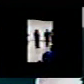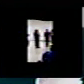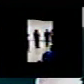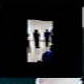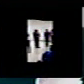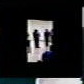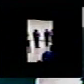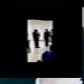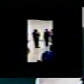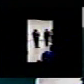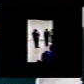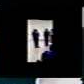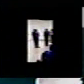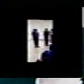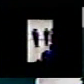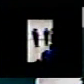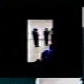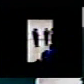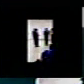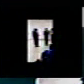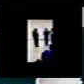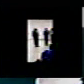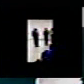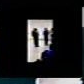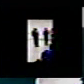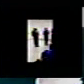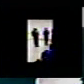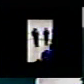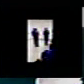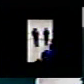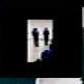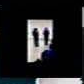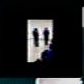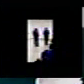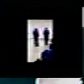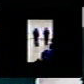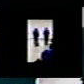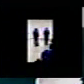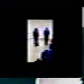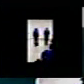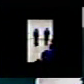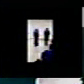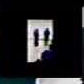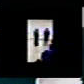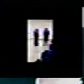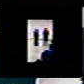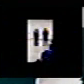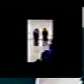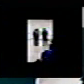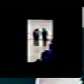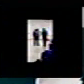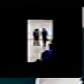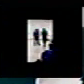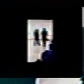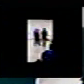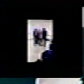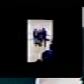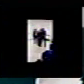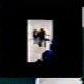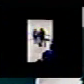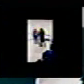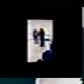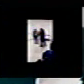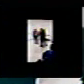me? All the fiery darts of the wicked, and take the helmet of salvation and the sword of the Spirit,